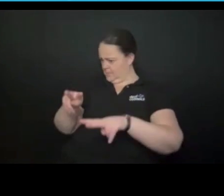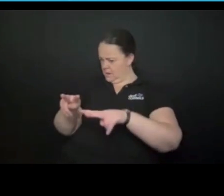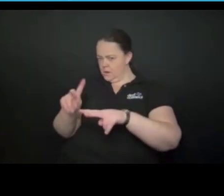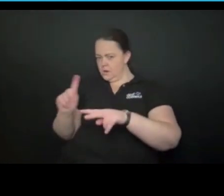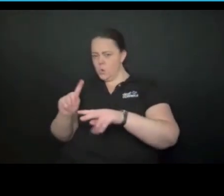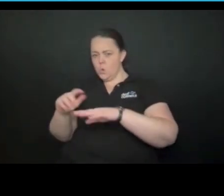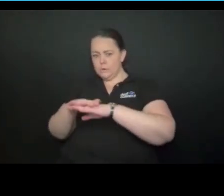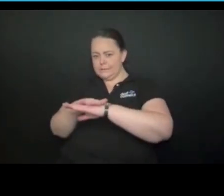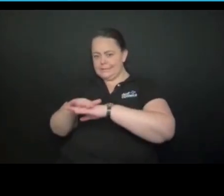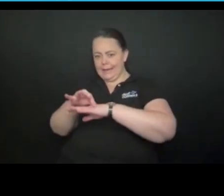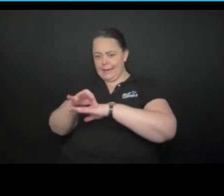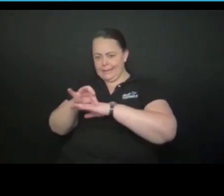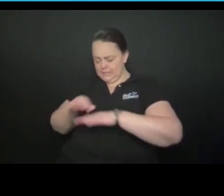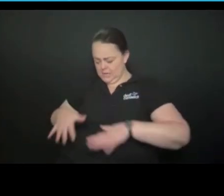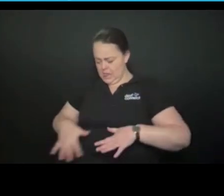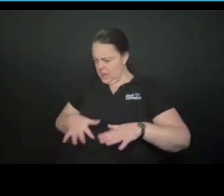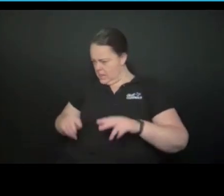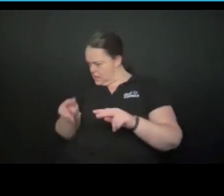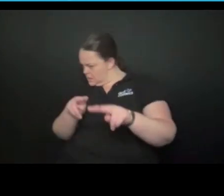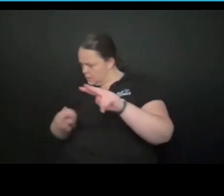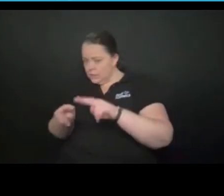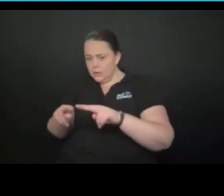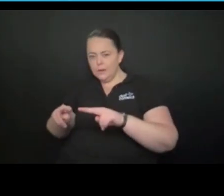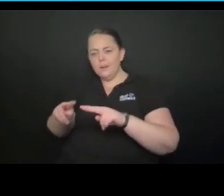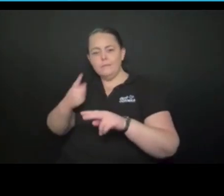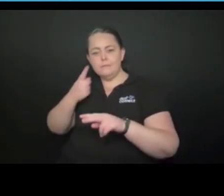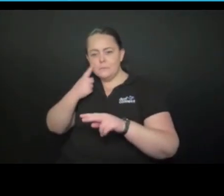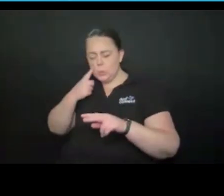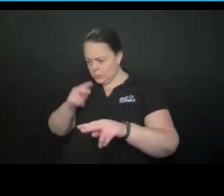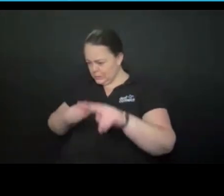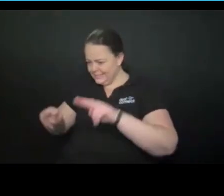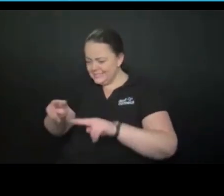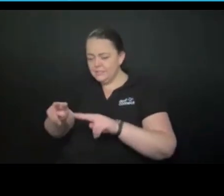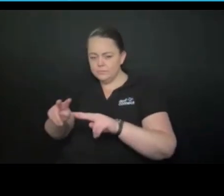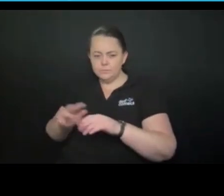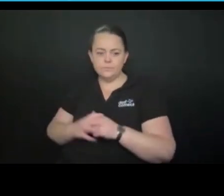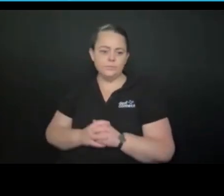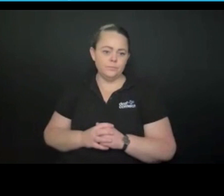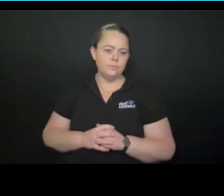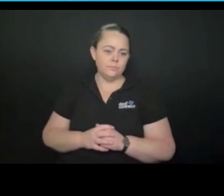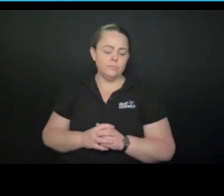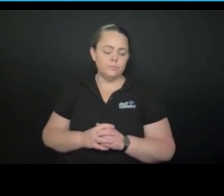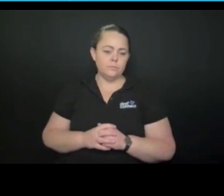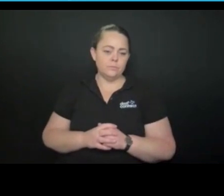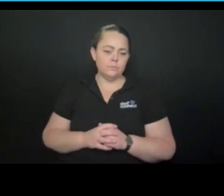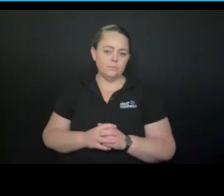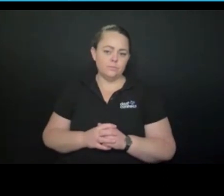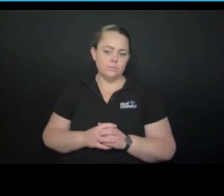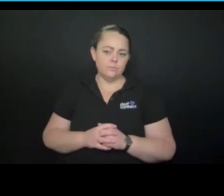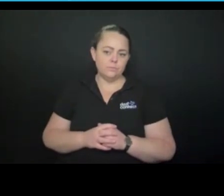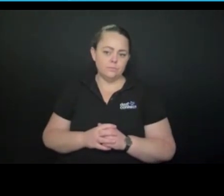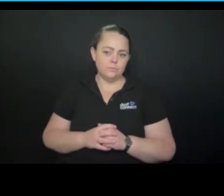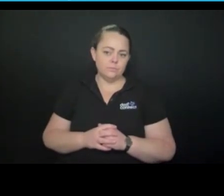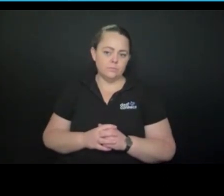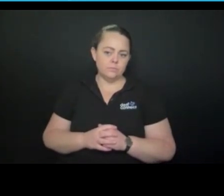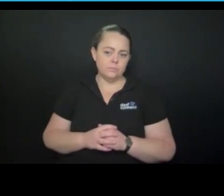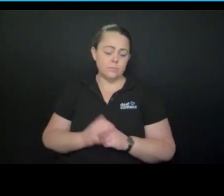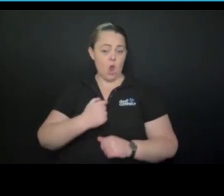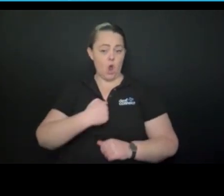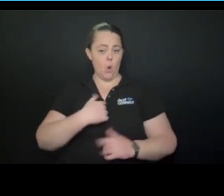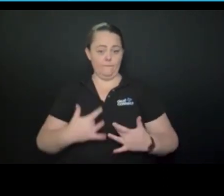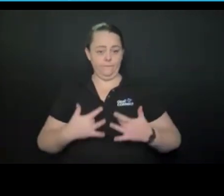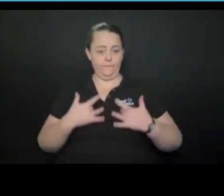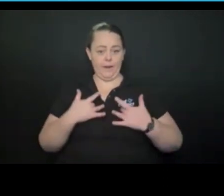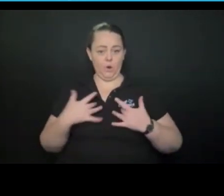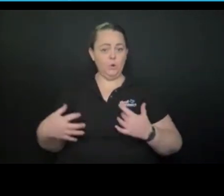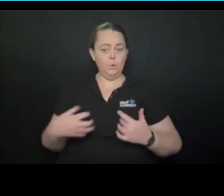affected skin areas. And so it can be helpful to think of this incontinence care quality indicator, in my view, as quite